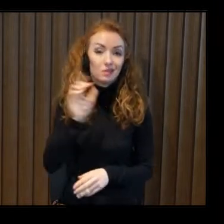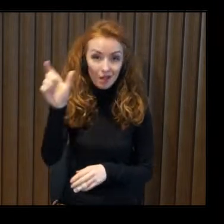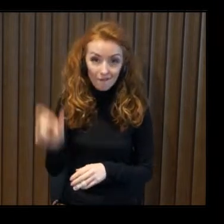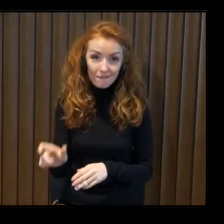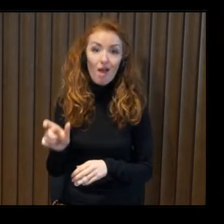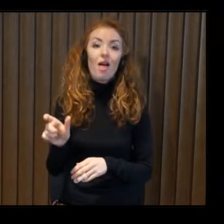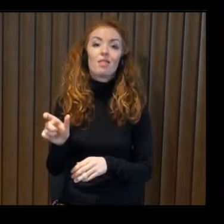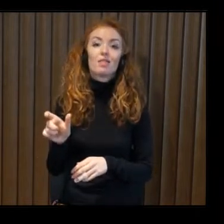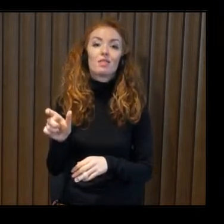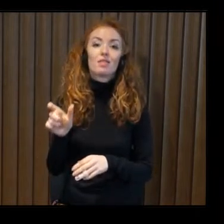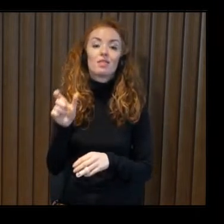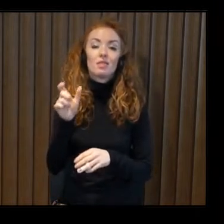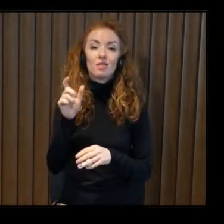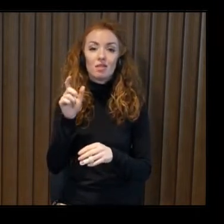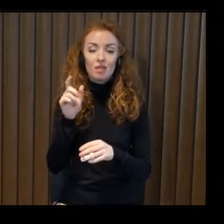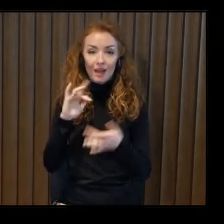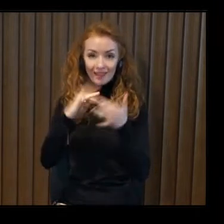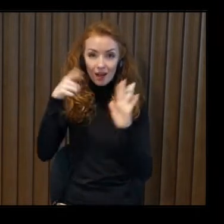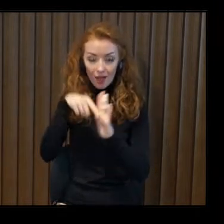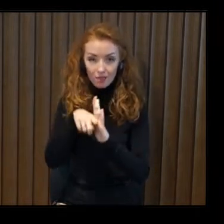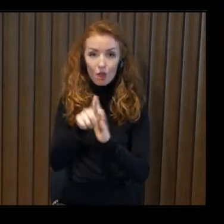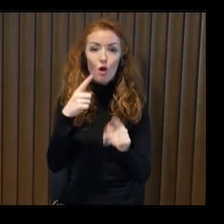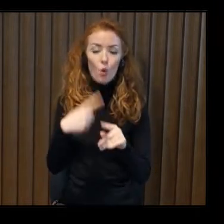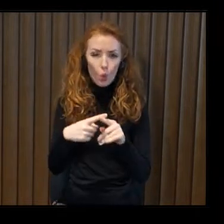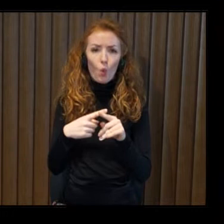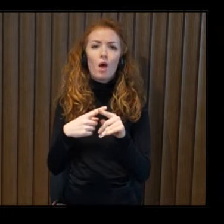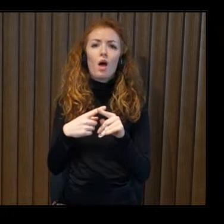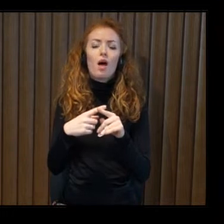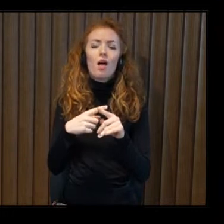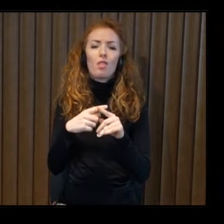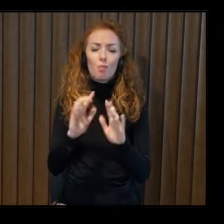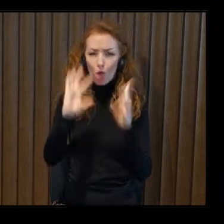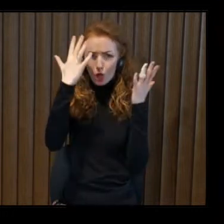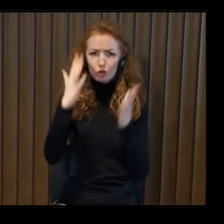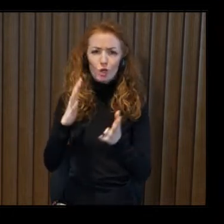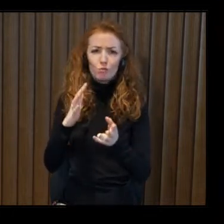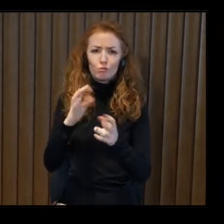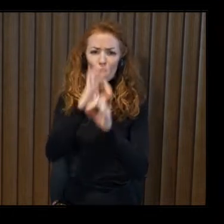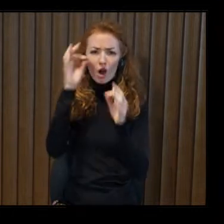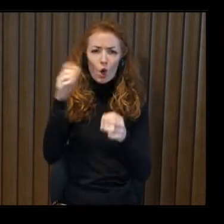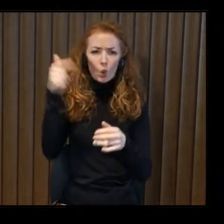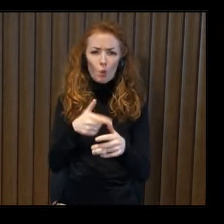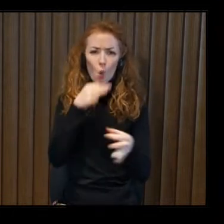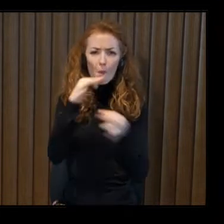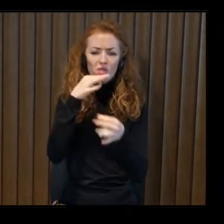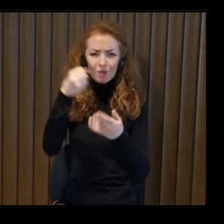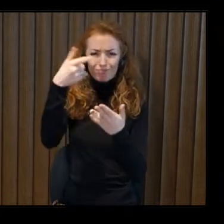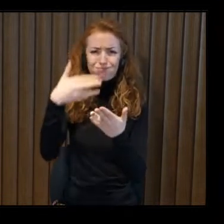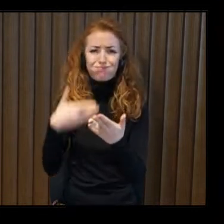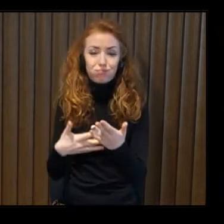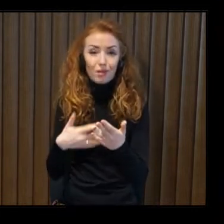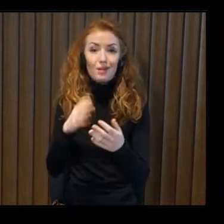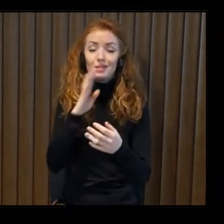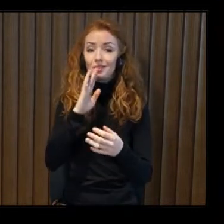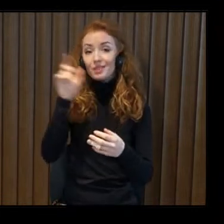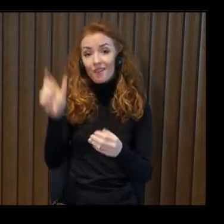or experiences some form of hate speech. Every day, a woman tries to interact with her home devices by speaking to them,